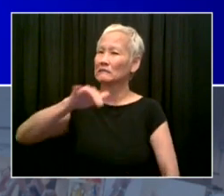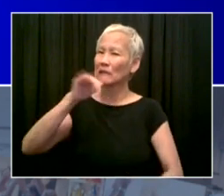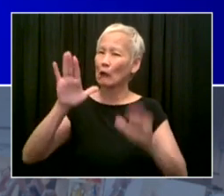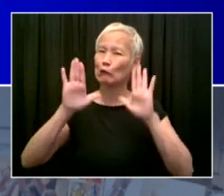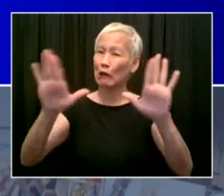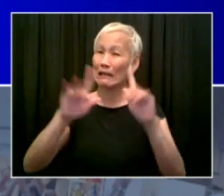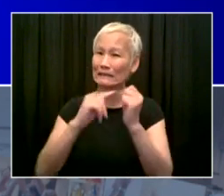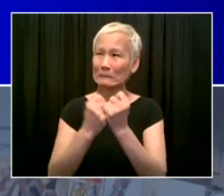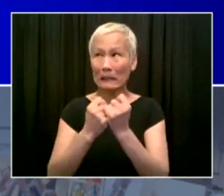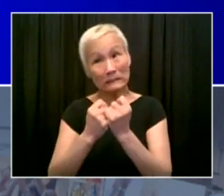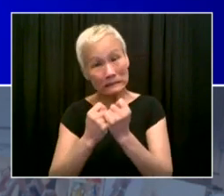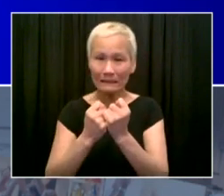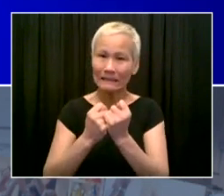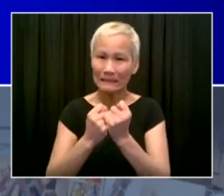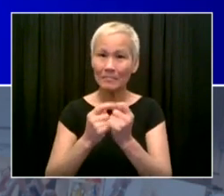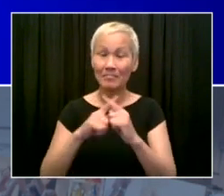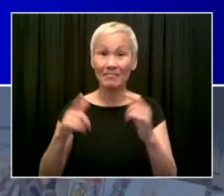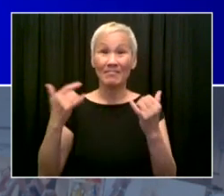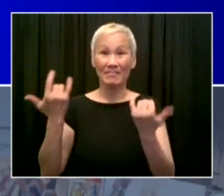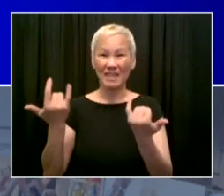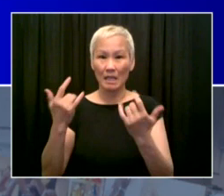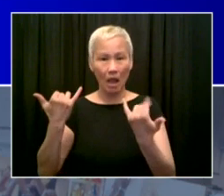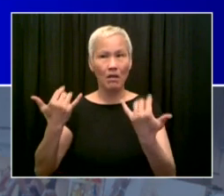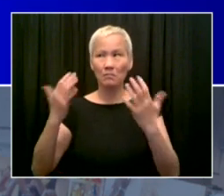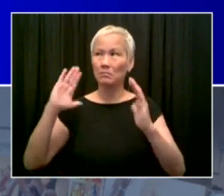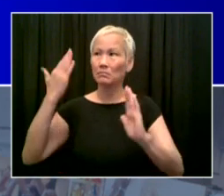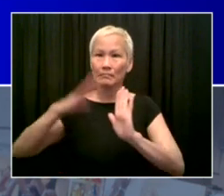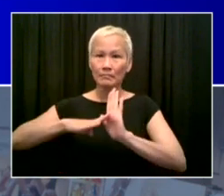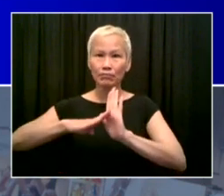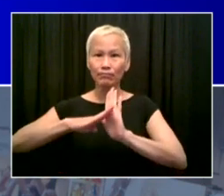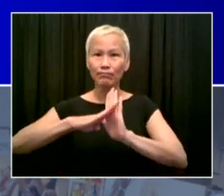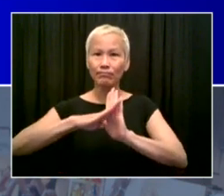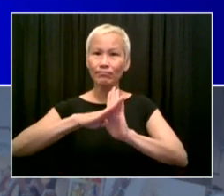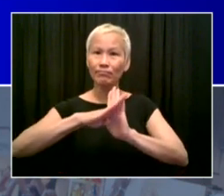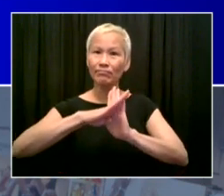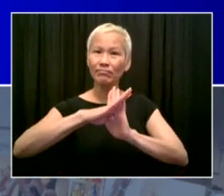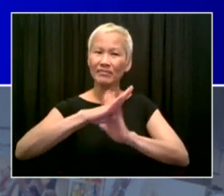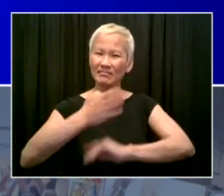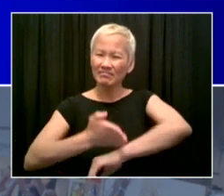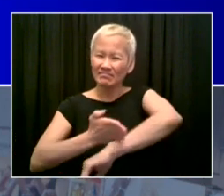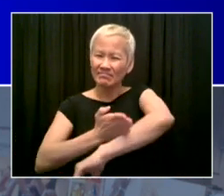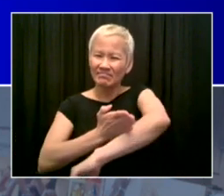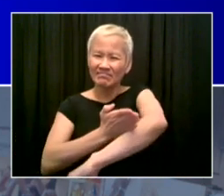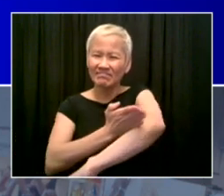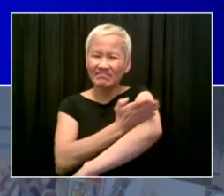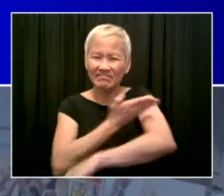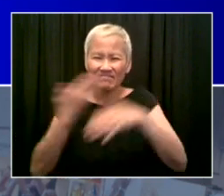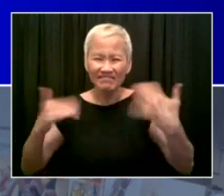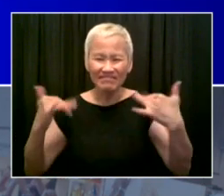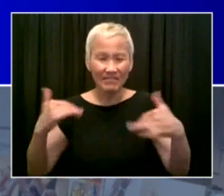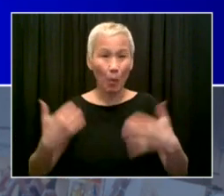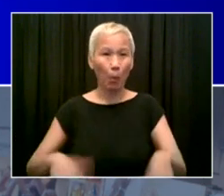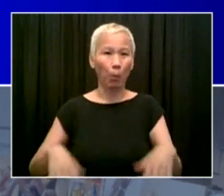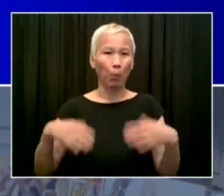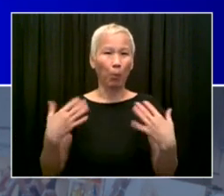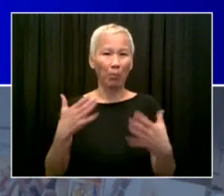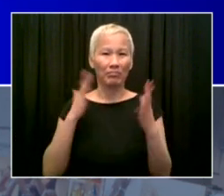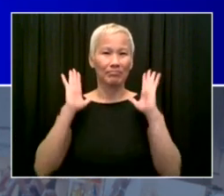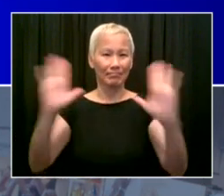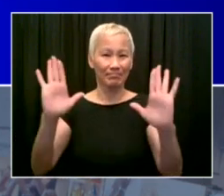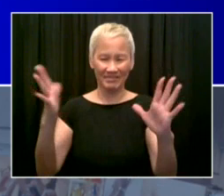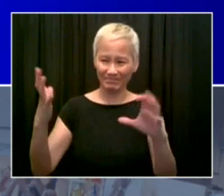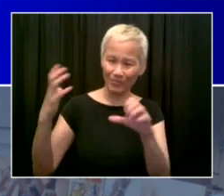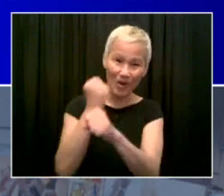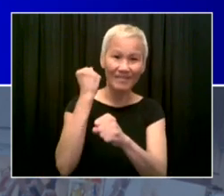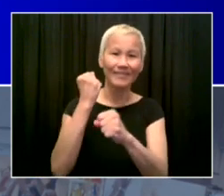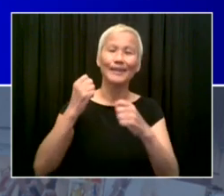they recreated, they came up with a new approach and found their way to victory. And that's going to be the story of New York City. Special shout out